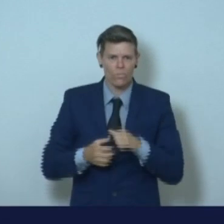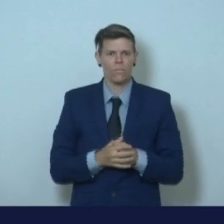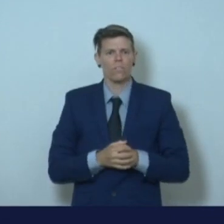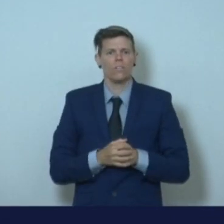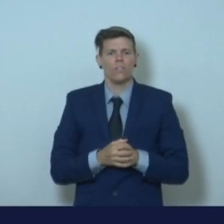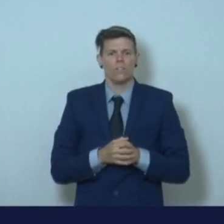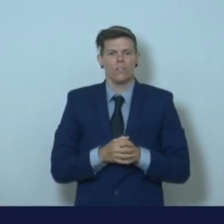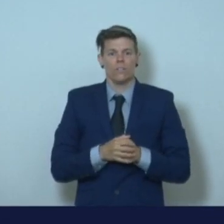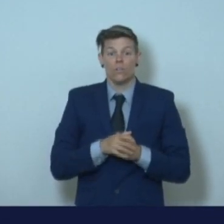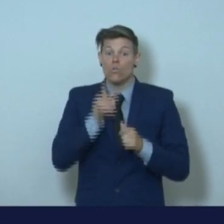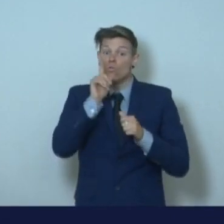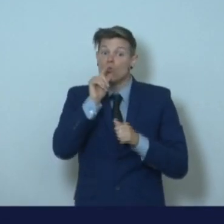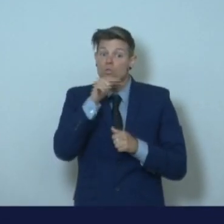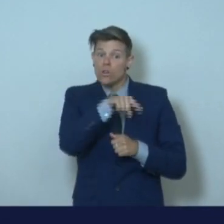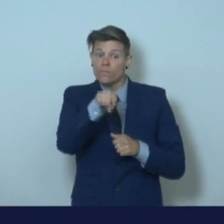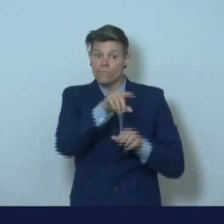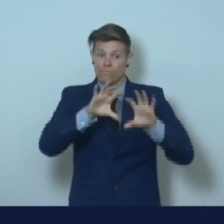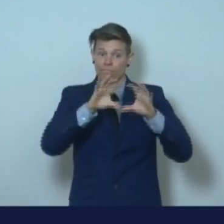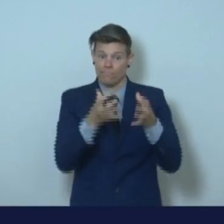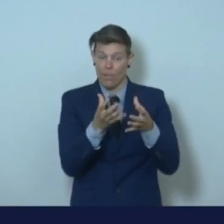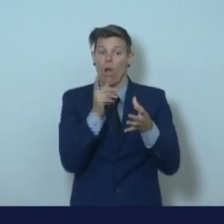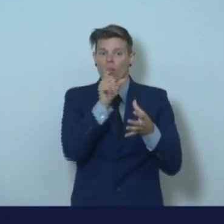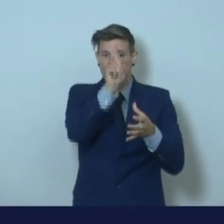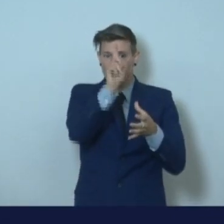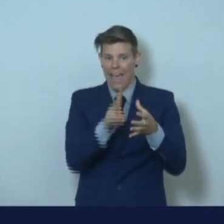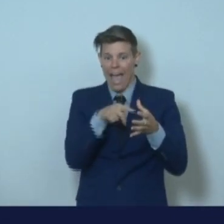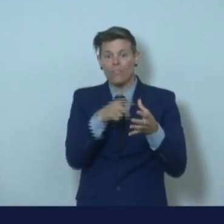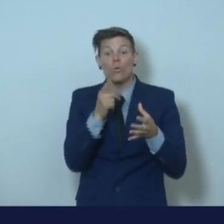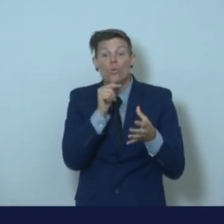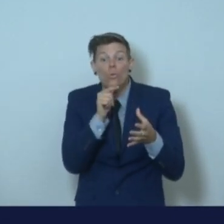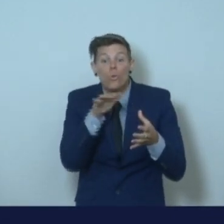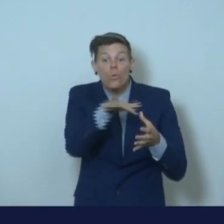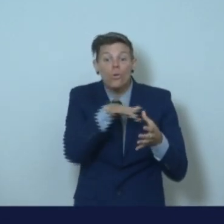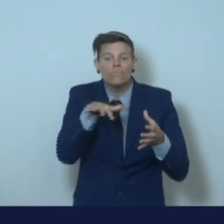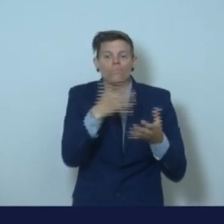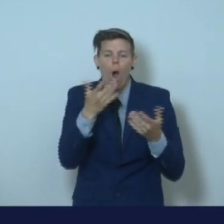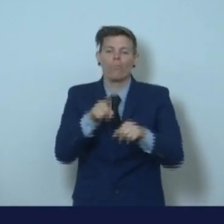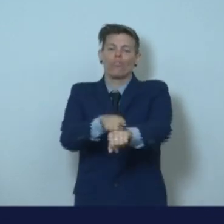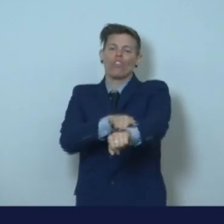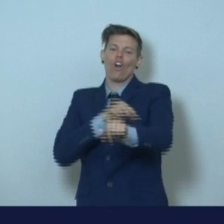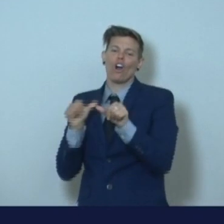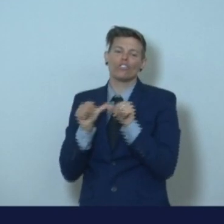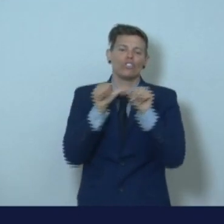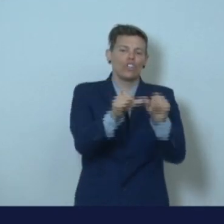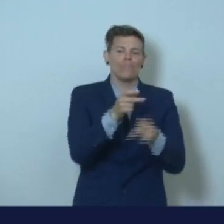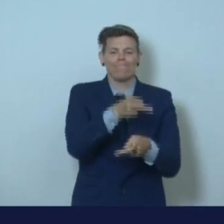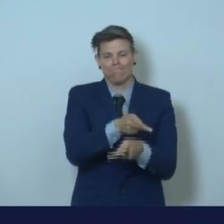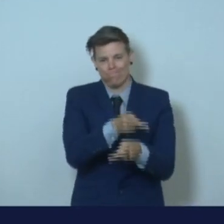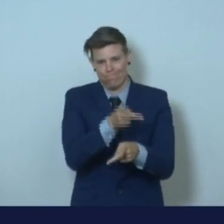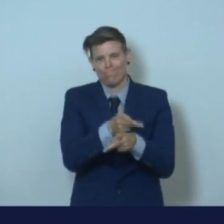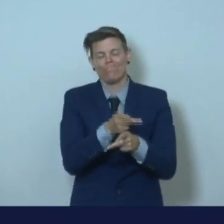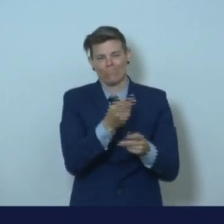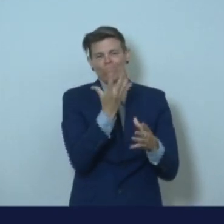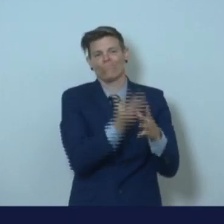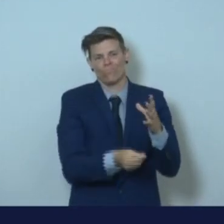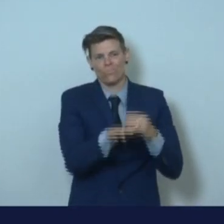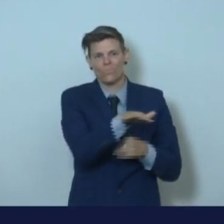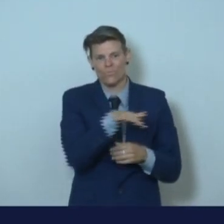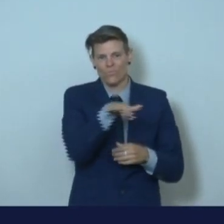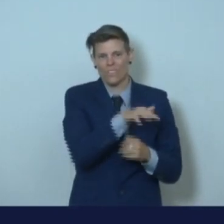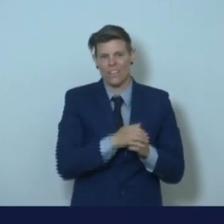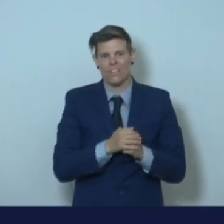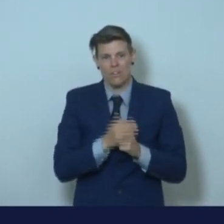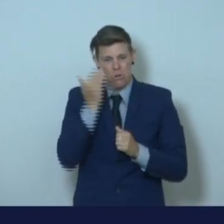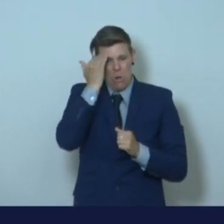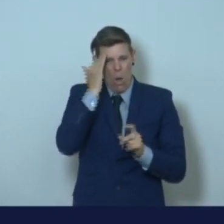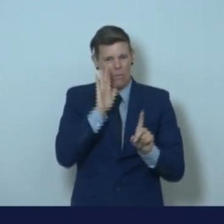who lost their lives to COVID were in long-term care facilities where we know the conditions for the individuals living there are